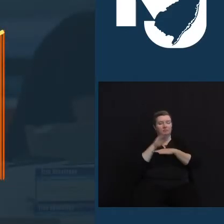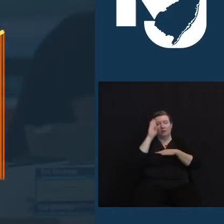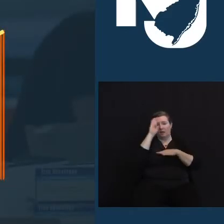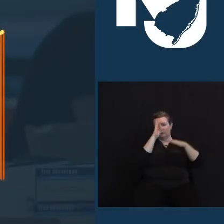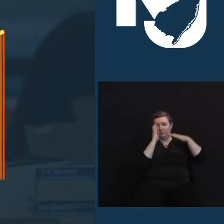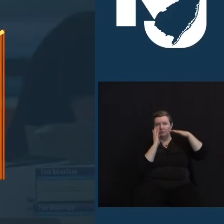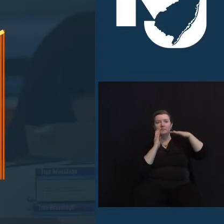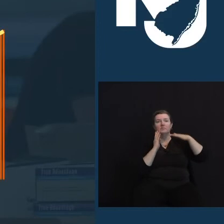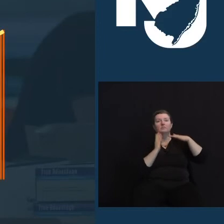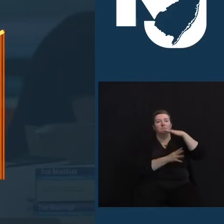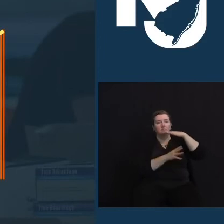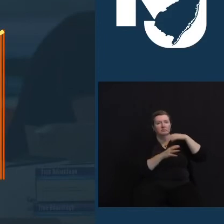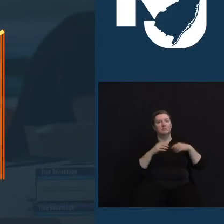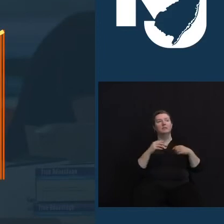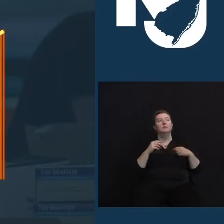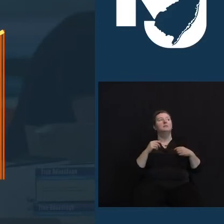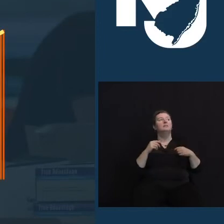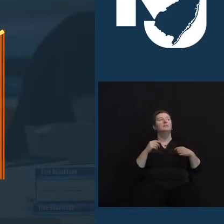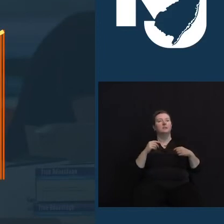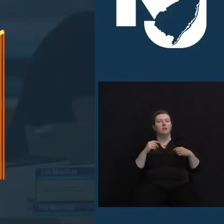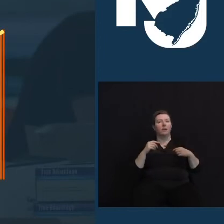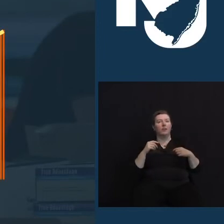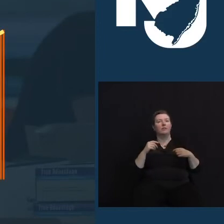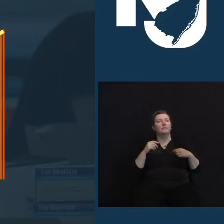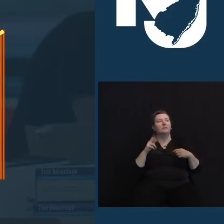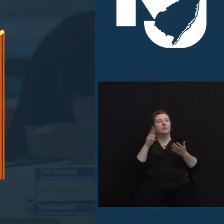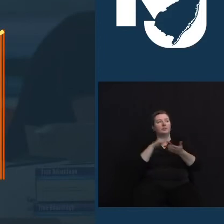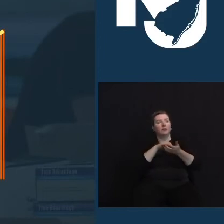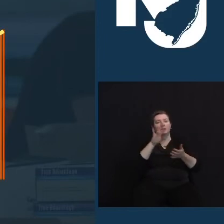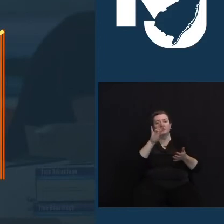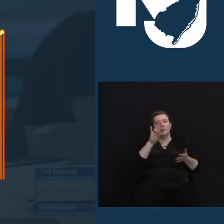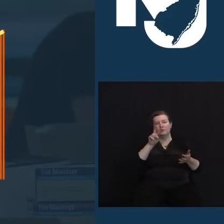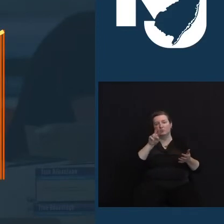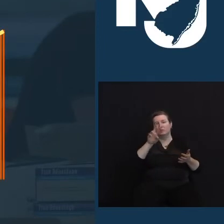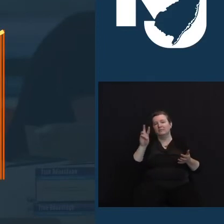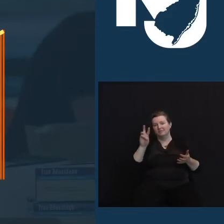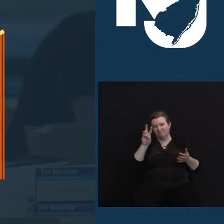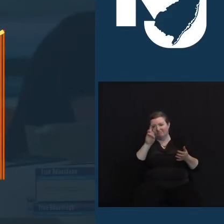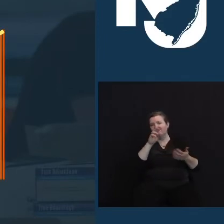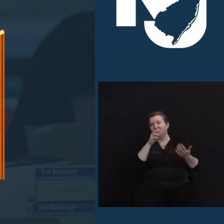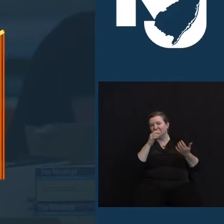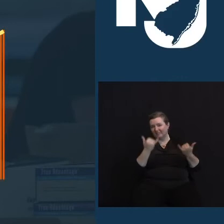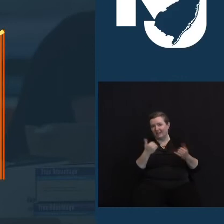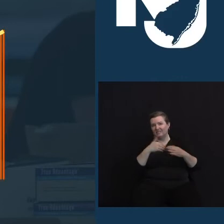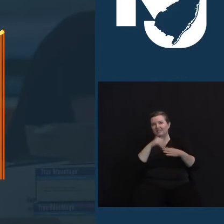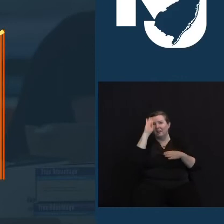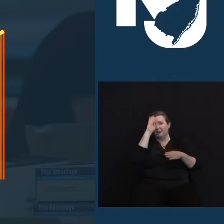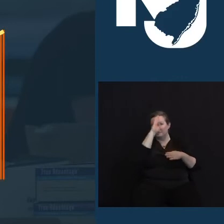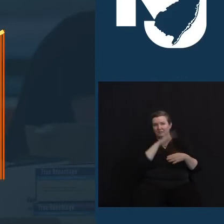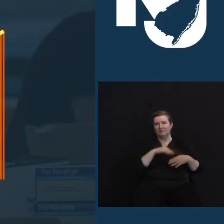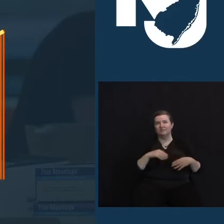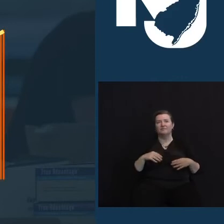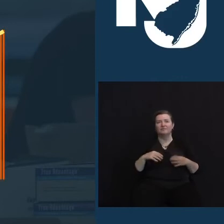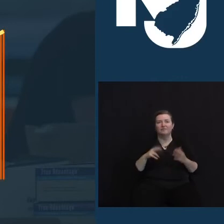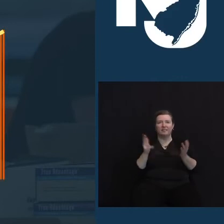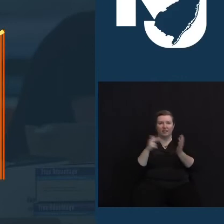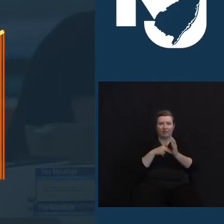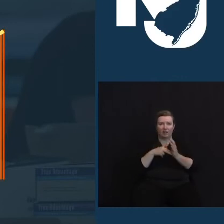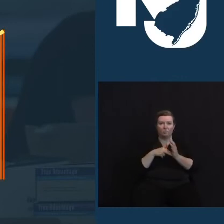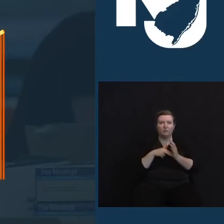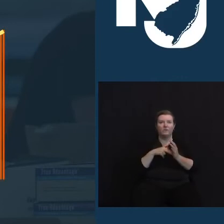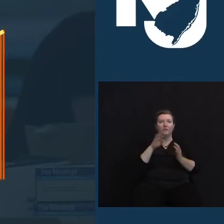were 3,726 total patients. That breaks between 3,448 known COVID positive